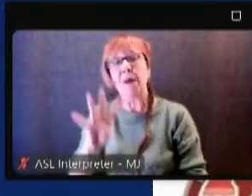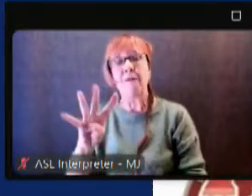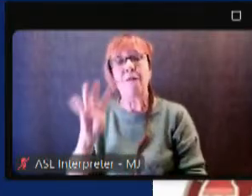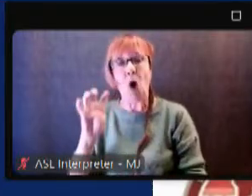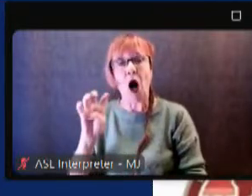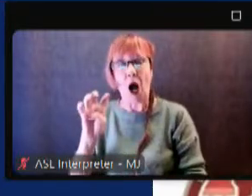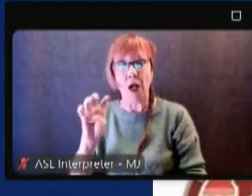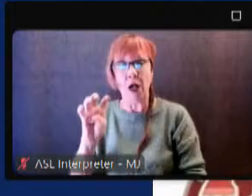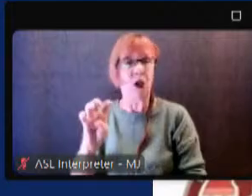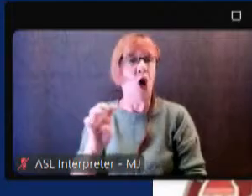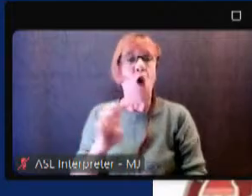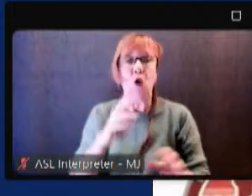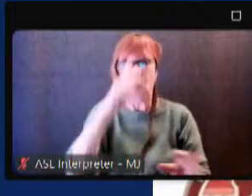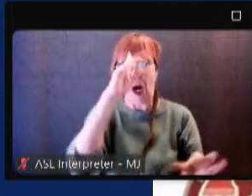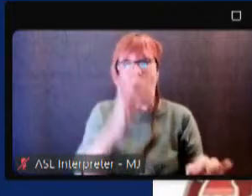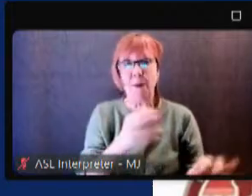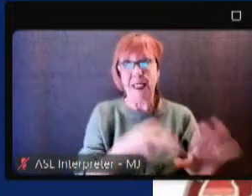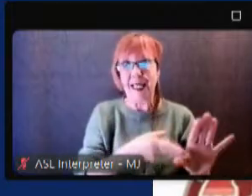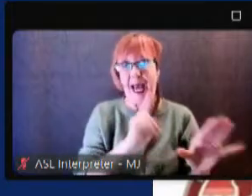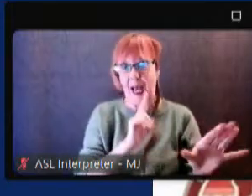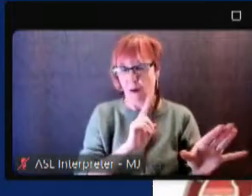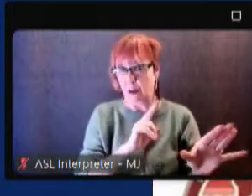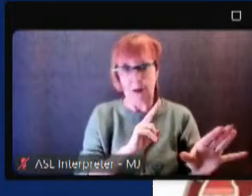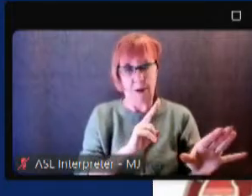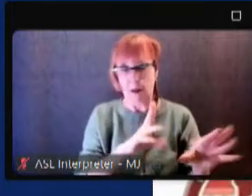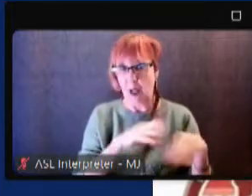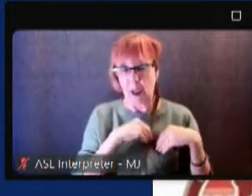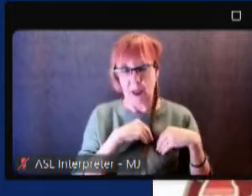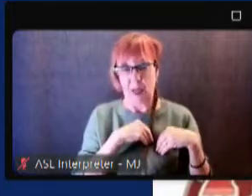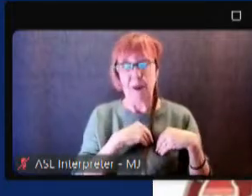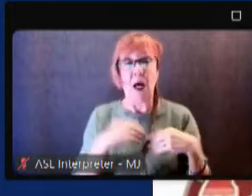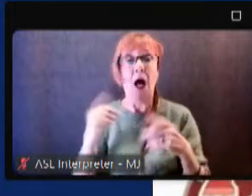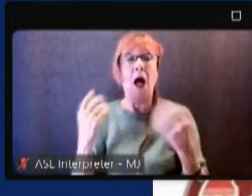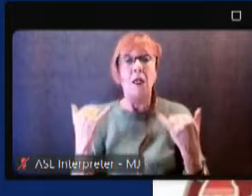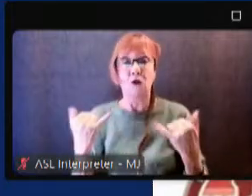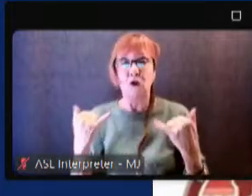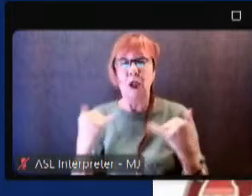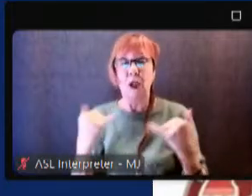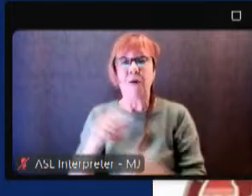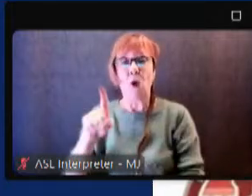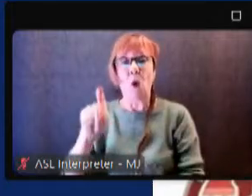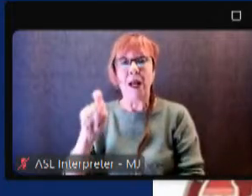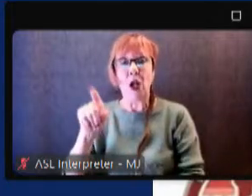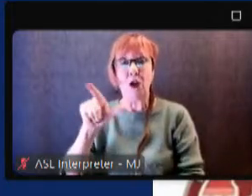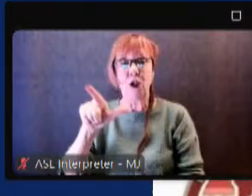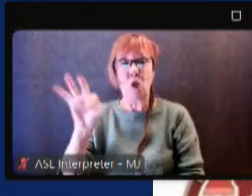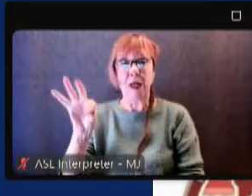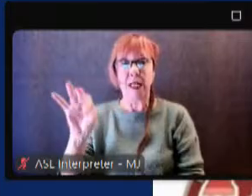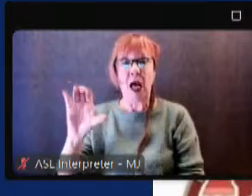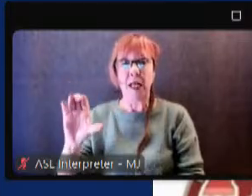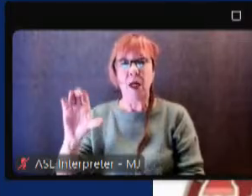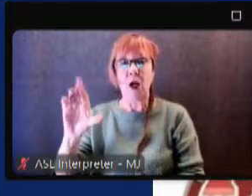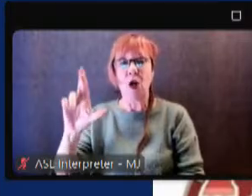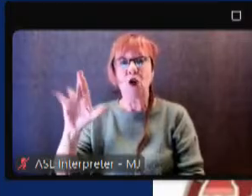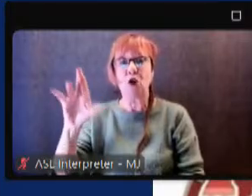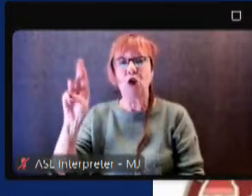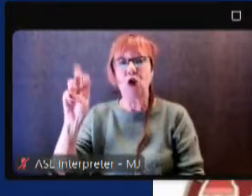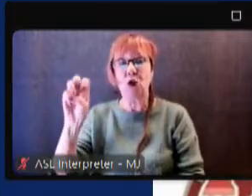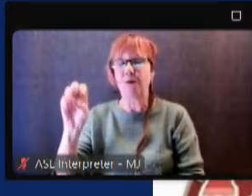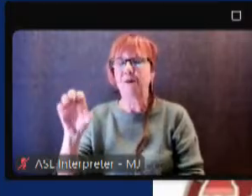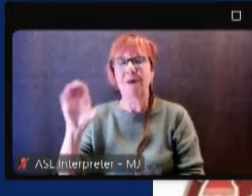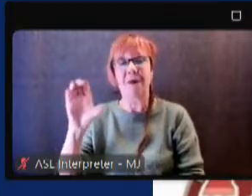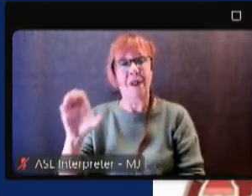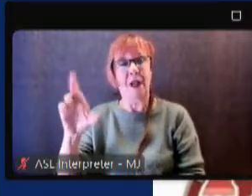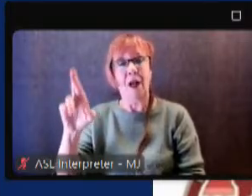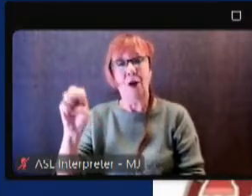out of the program. As of this morning, we have 129 crews that are actively